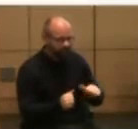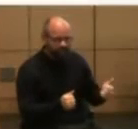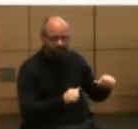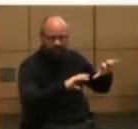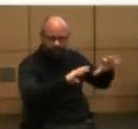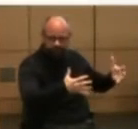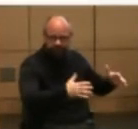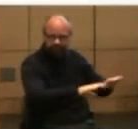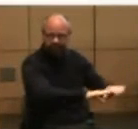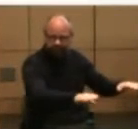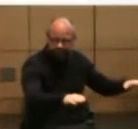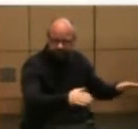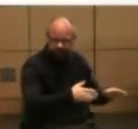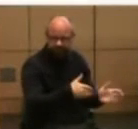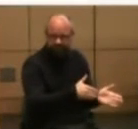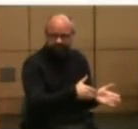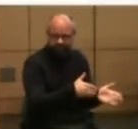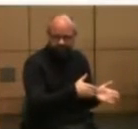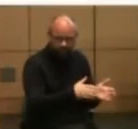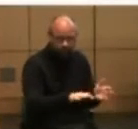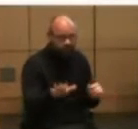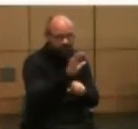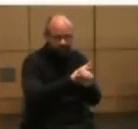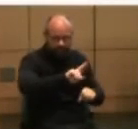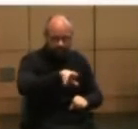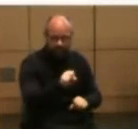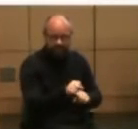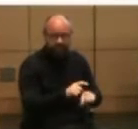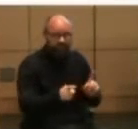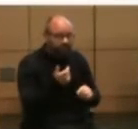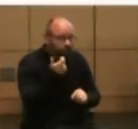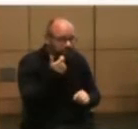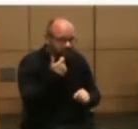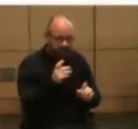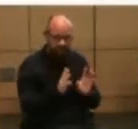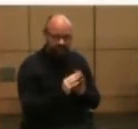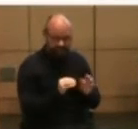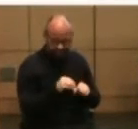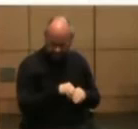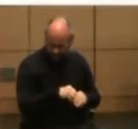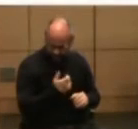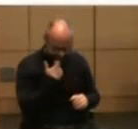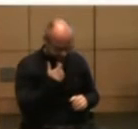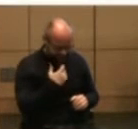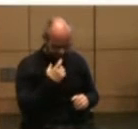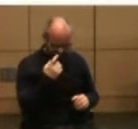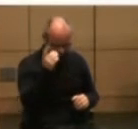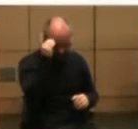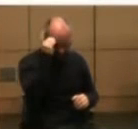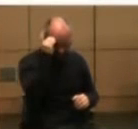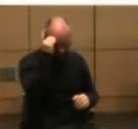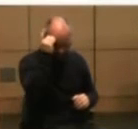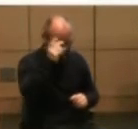across the country. But in recent meetings from when we were just in Dallas at a national meeting, and as well as one